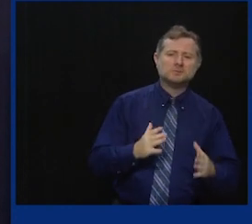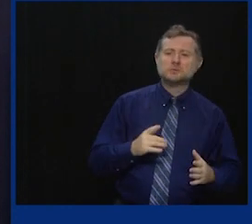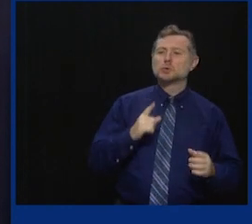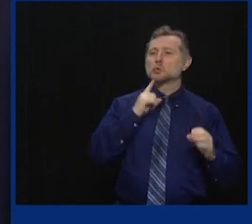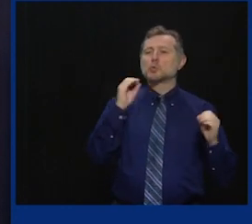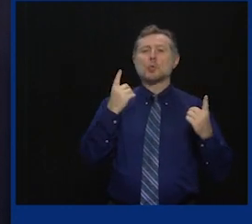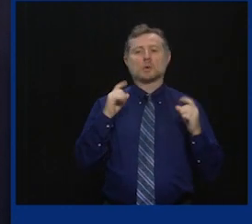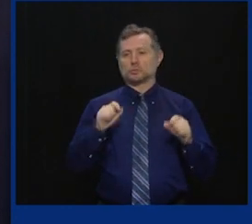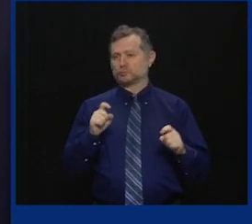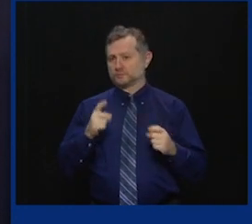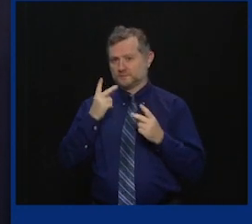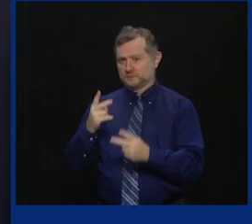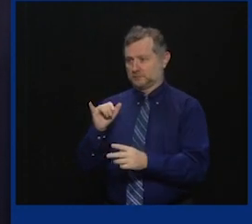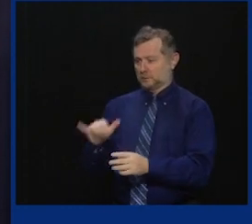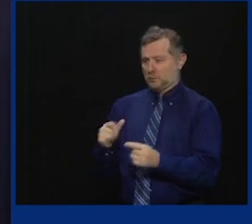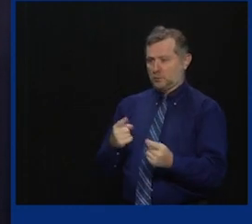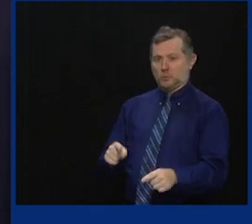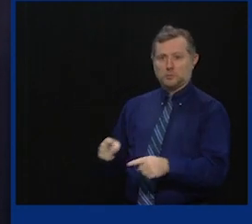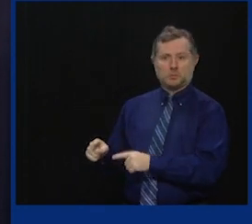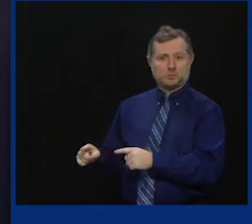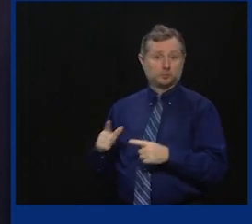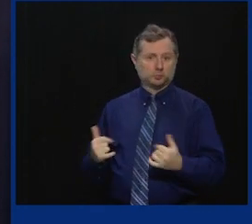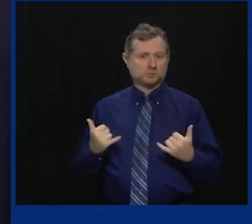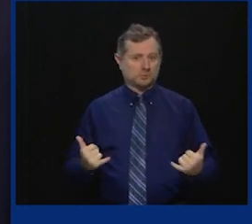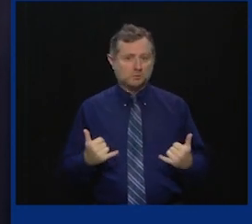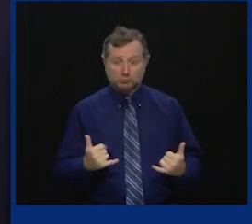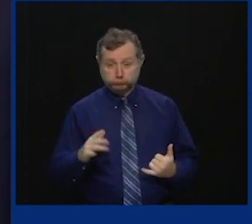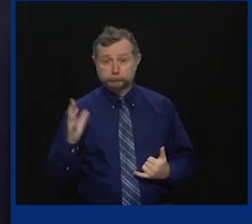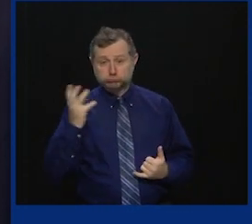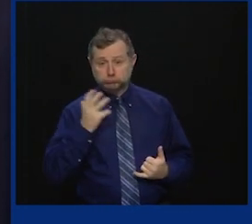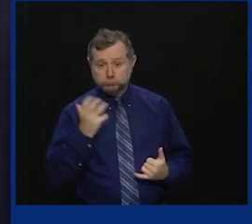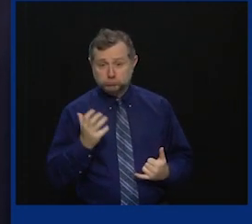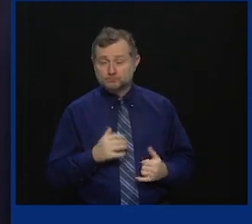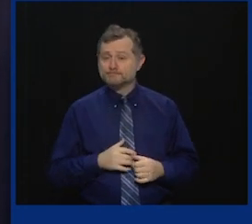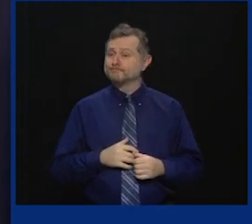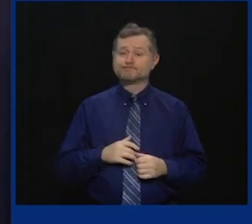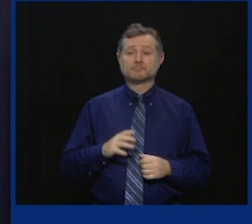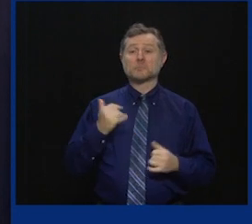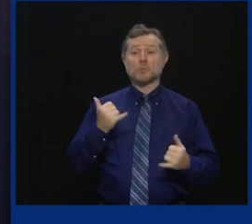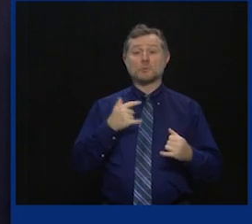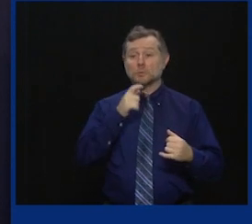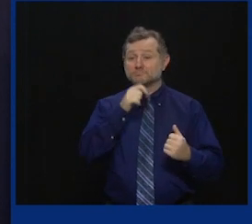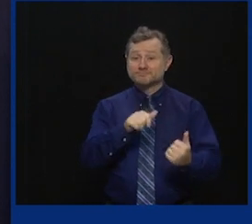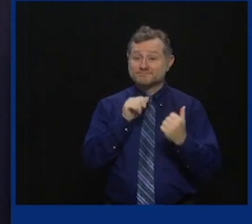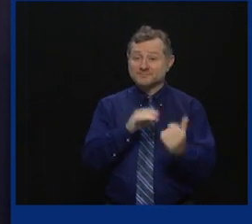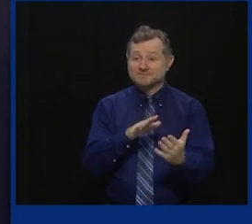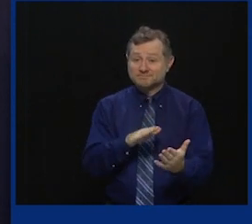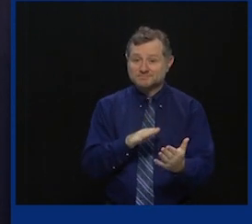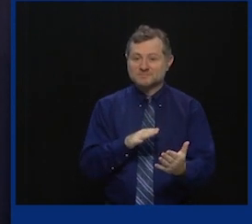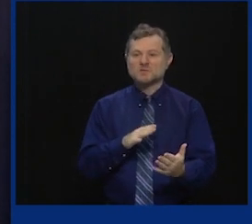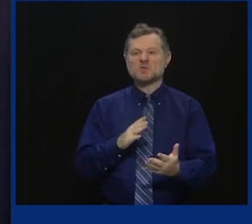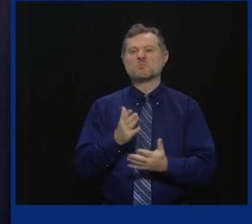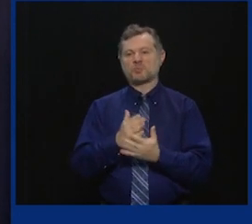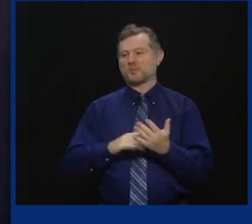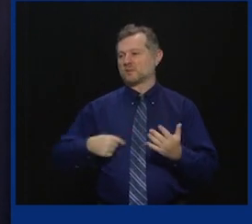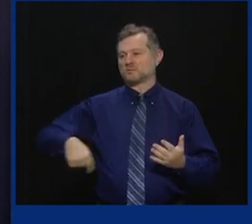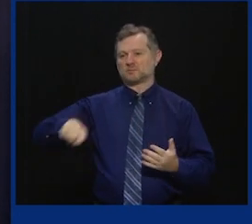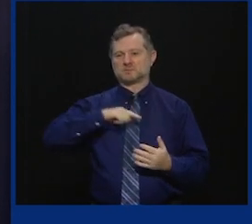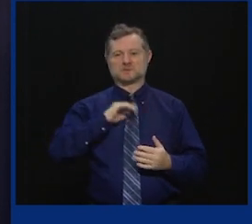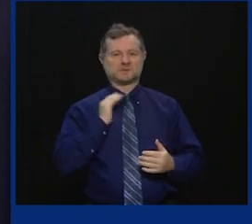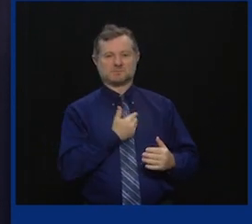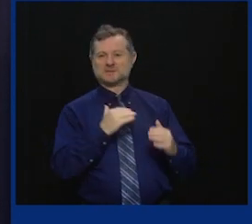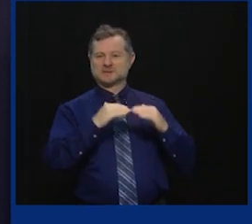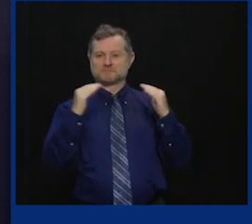today. So today we're taking on an aspect of our criminal justice system that's too often overlooked, the antiquated system of the